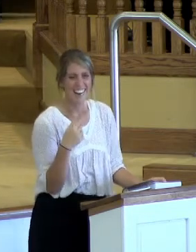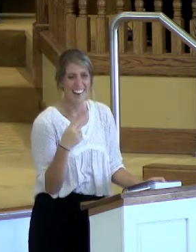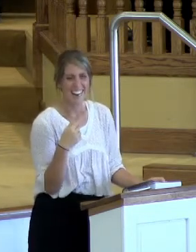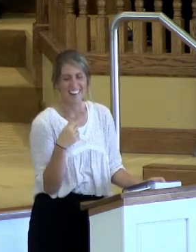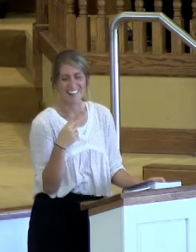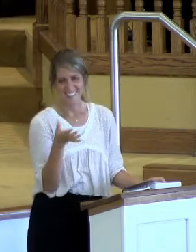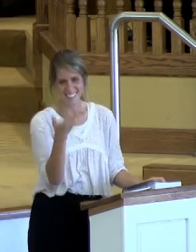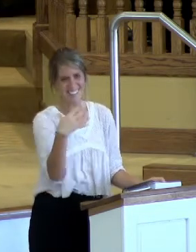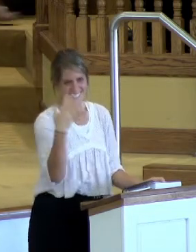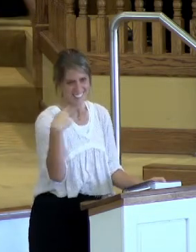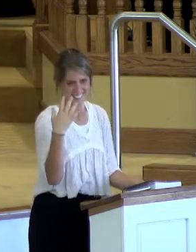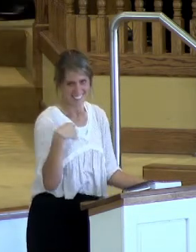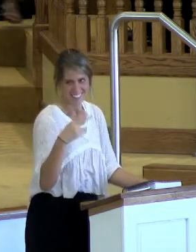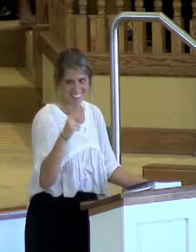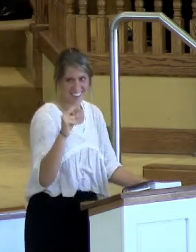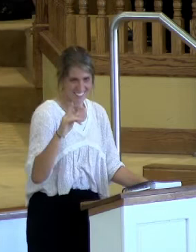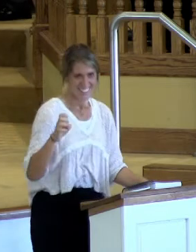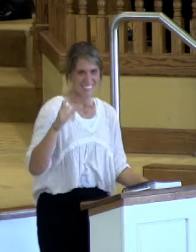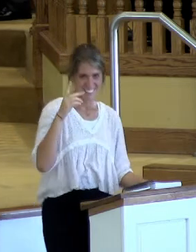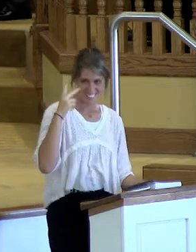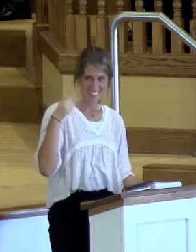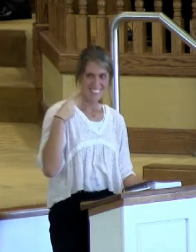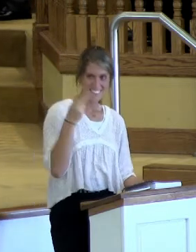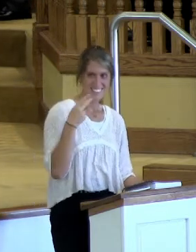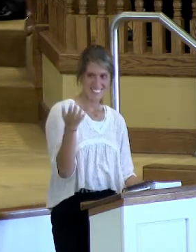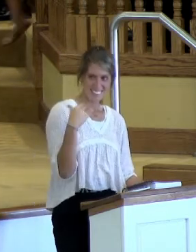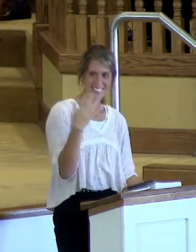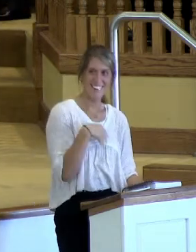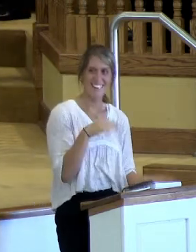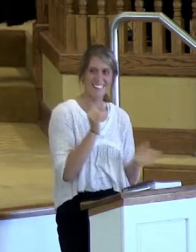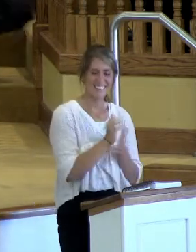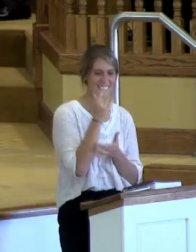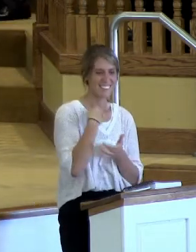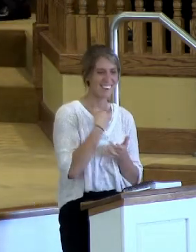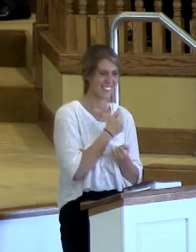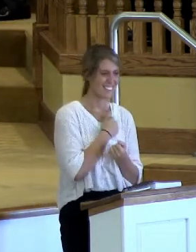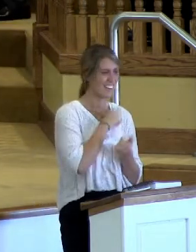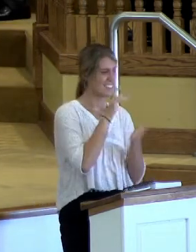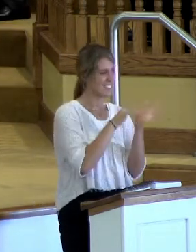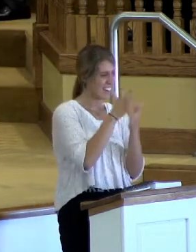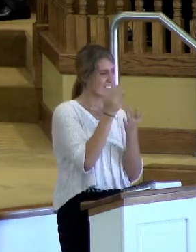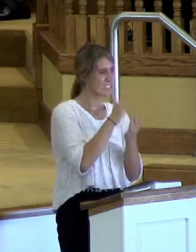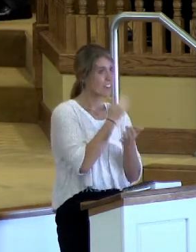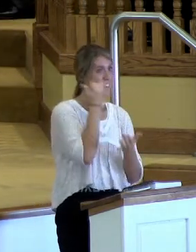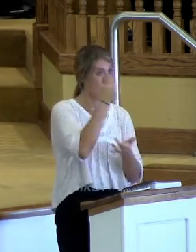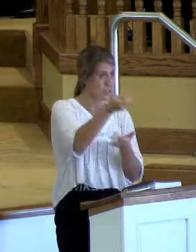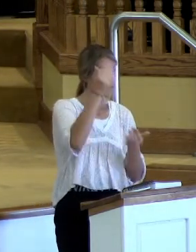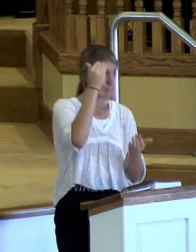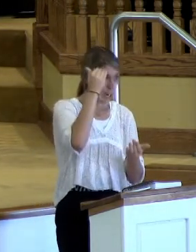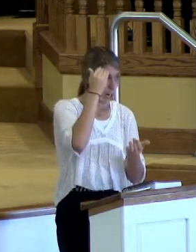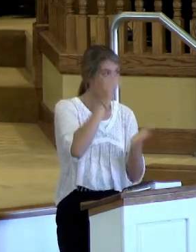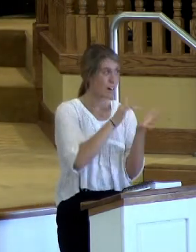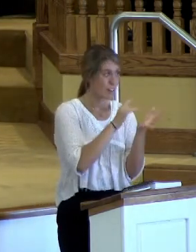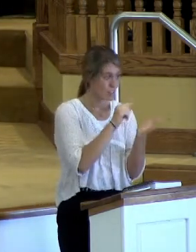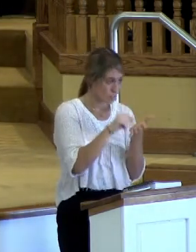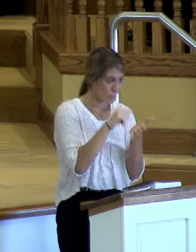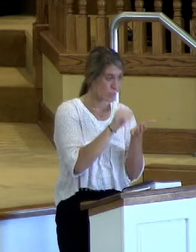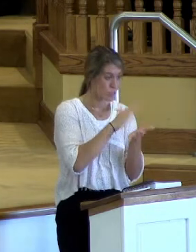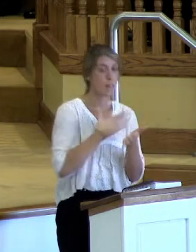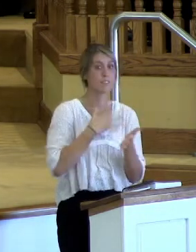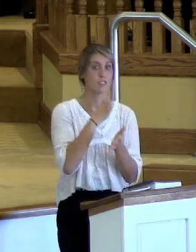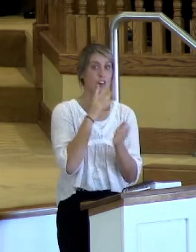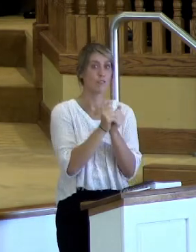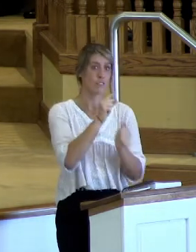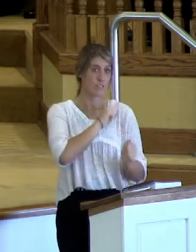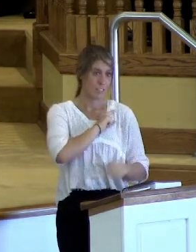it. Come on up, Brother Coons. Come on up, Nikki. Come on up, Brother George. That's what I love about scripture songs, by the way. If you're out here and you know scripture songs, get with Grant and